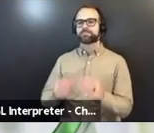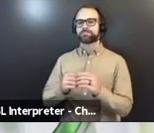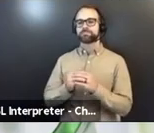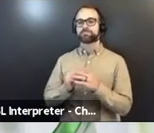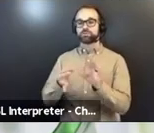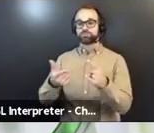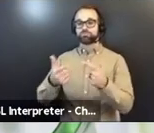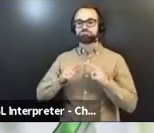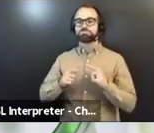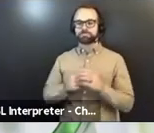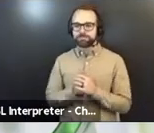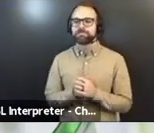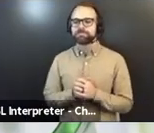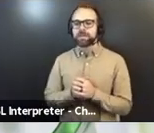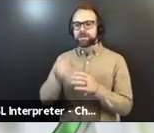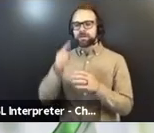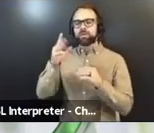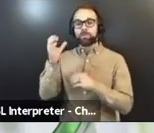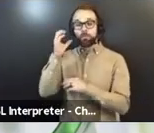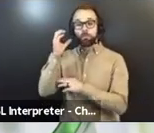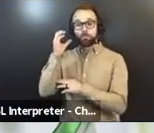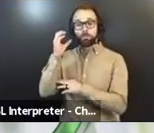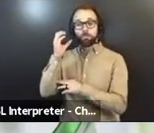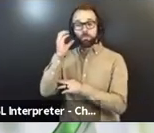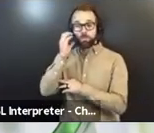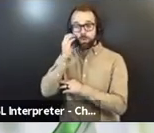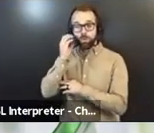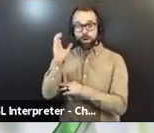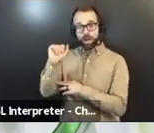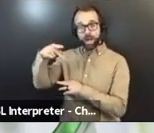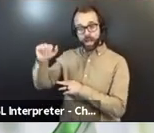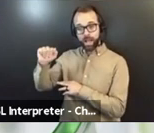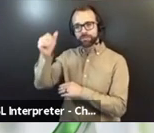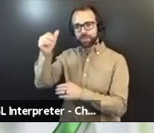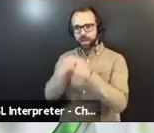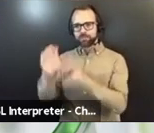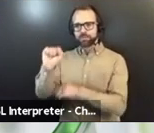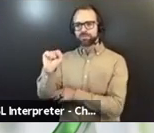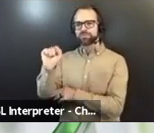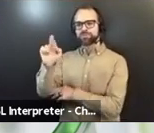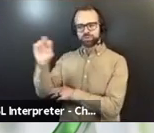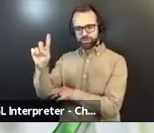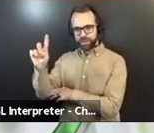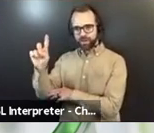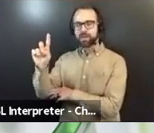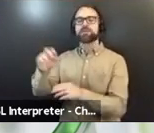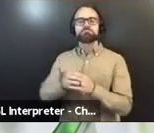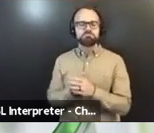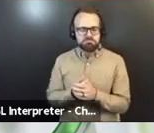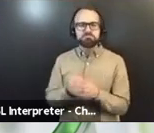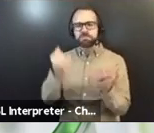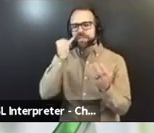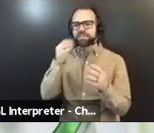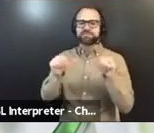here. So do mobile apps fall under SR&ED is our next question. Again, yeah, if you're developing, yeah. So if you come to uncertainties and